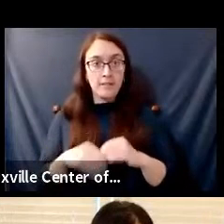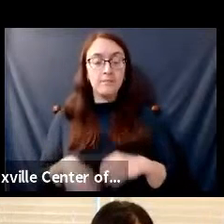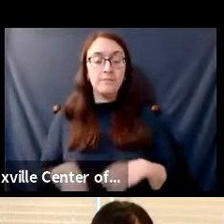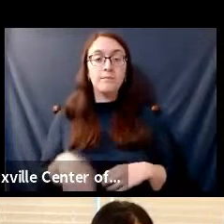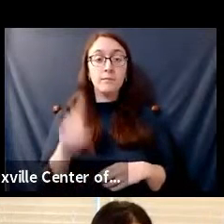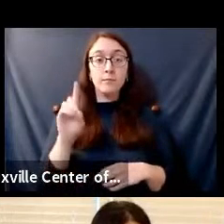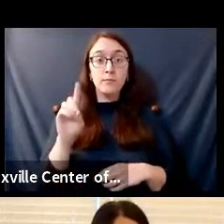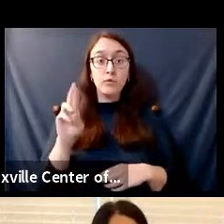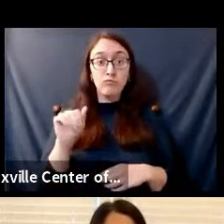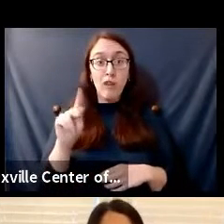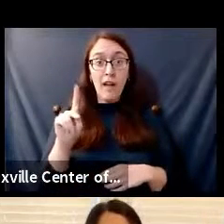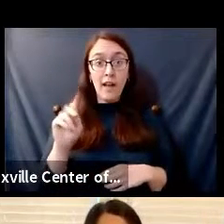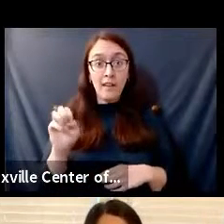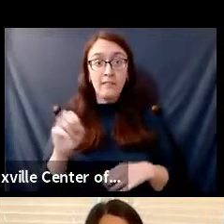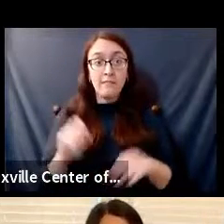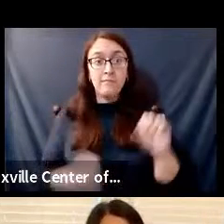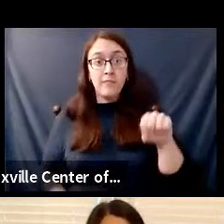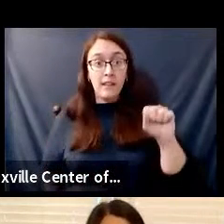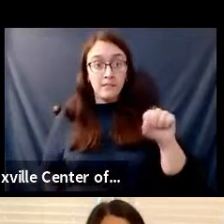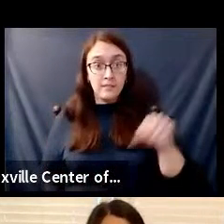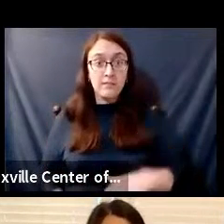Dr. Drake, Yes.